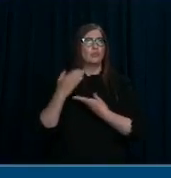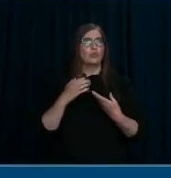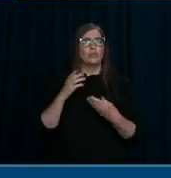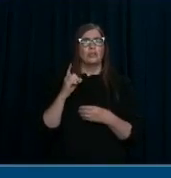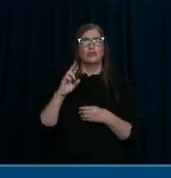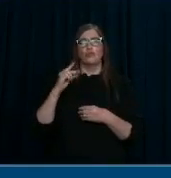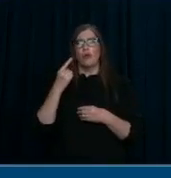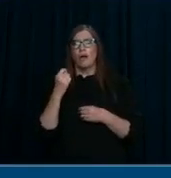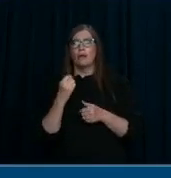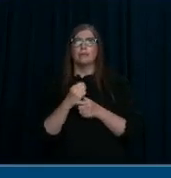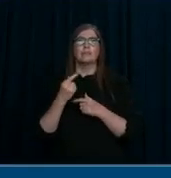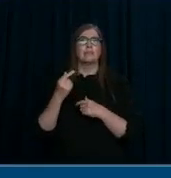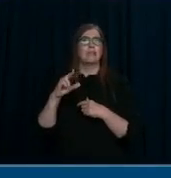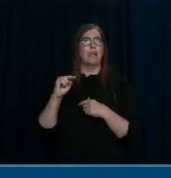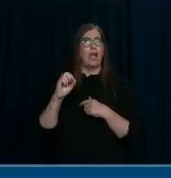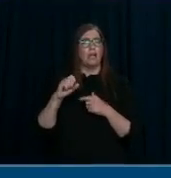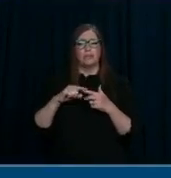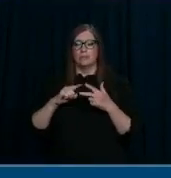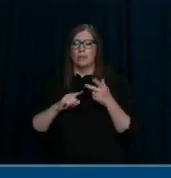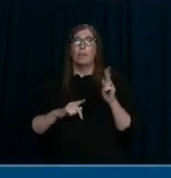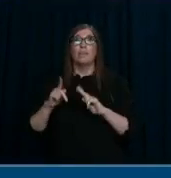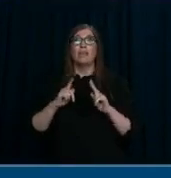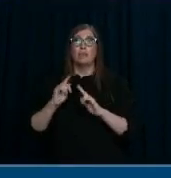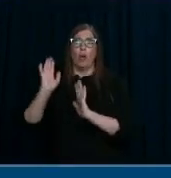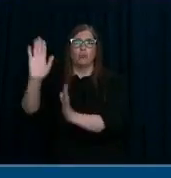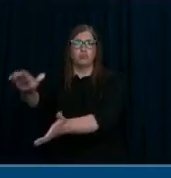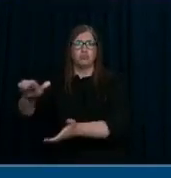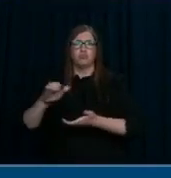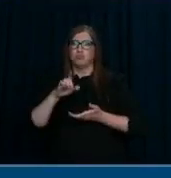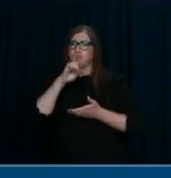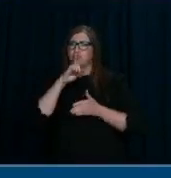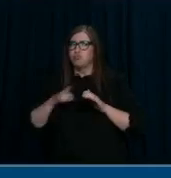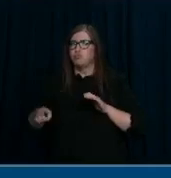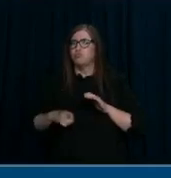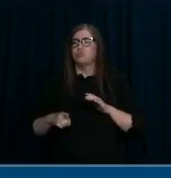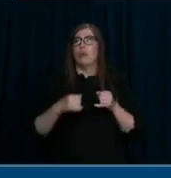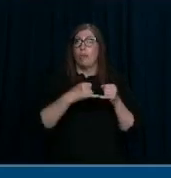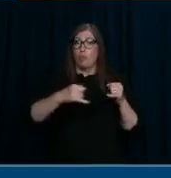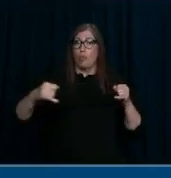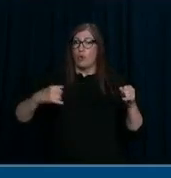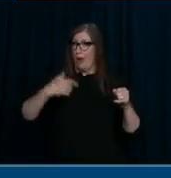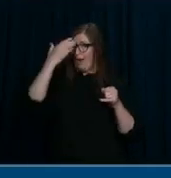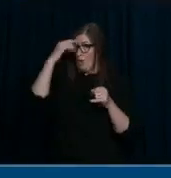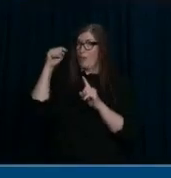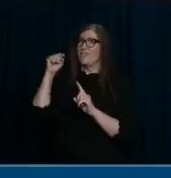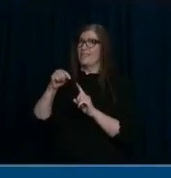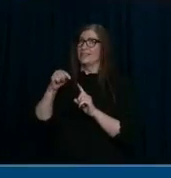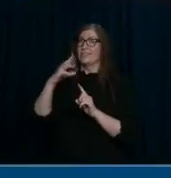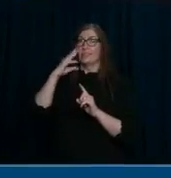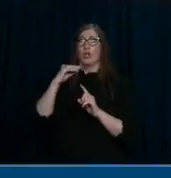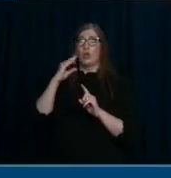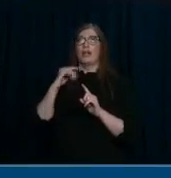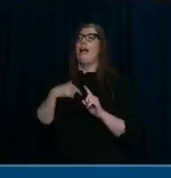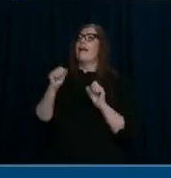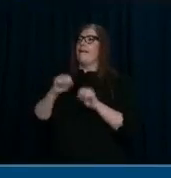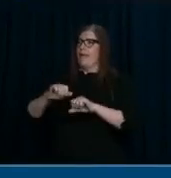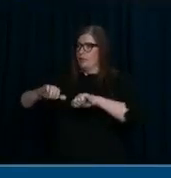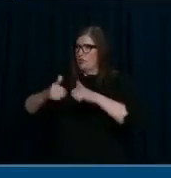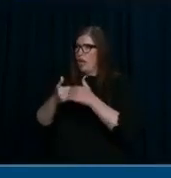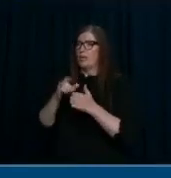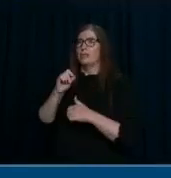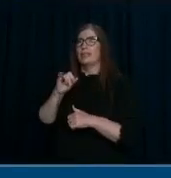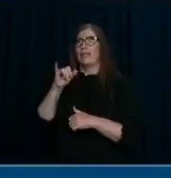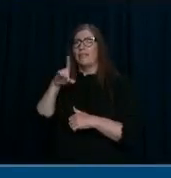as well as people across the border. So I know this firsthand, and I can go toe-to-toe with David Schweikert. We need